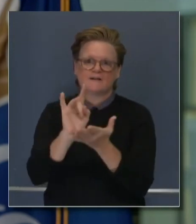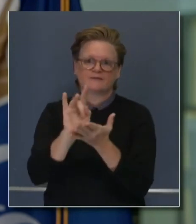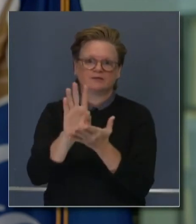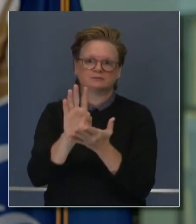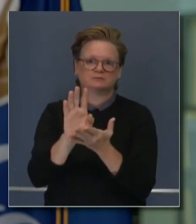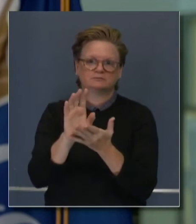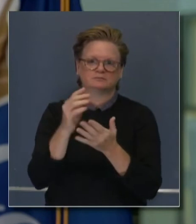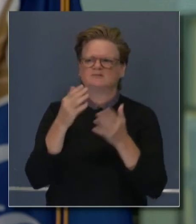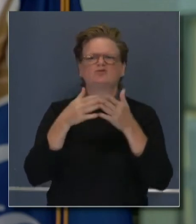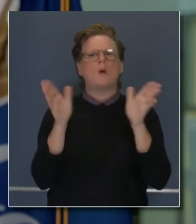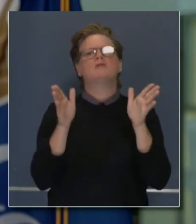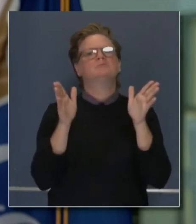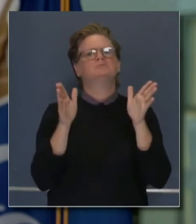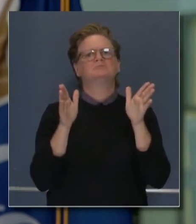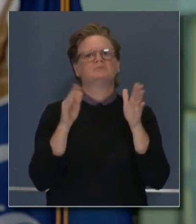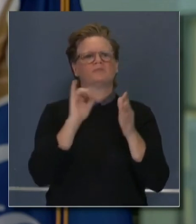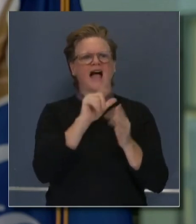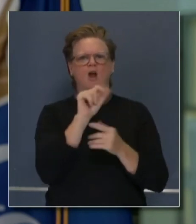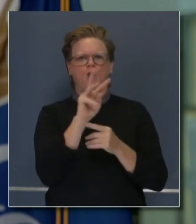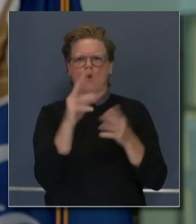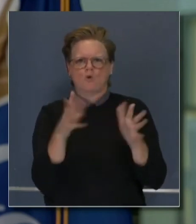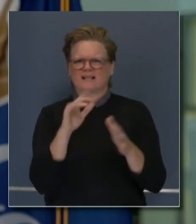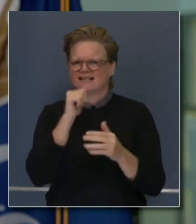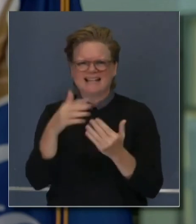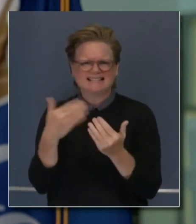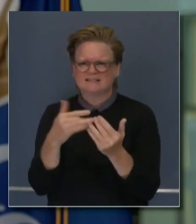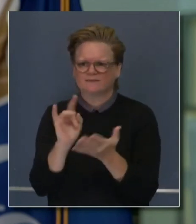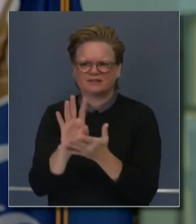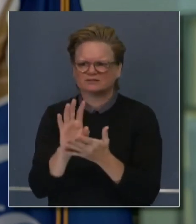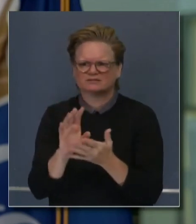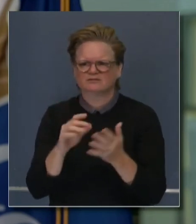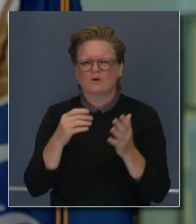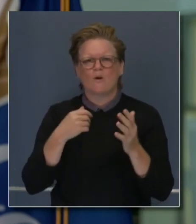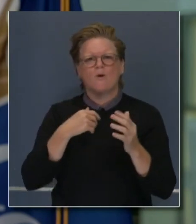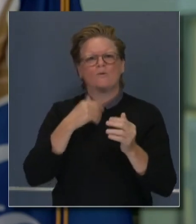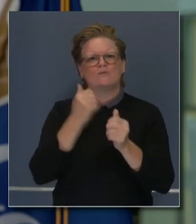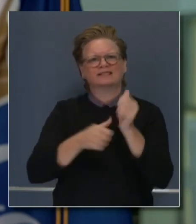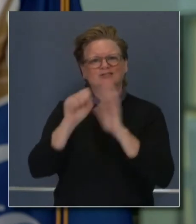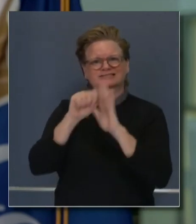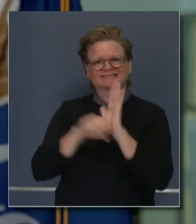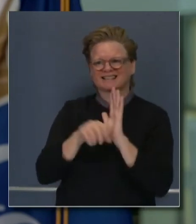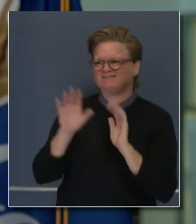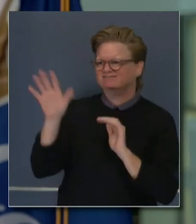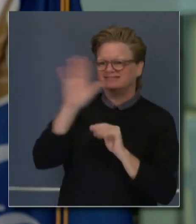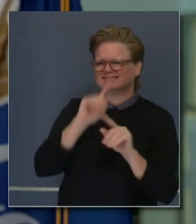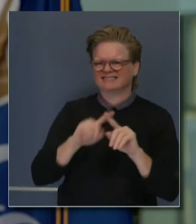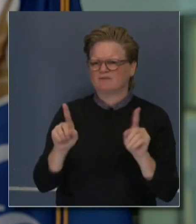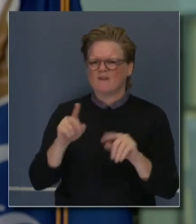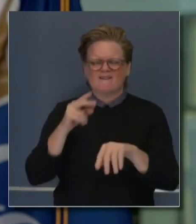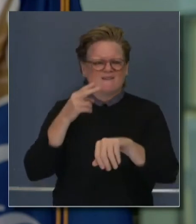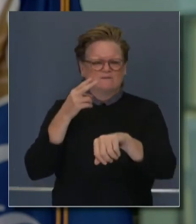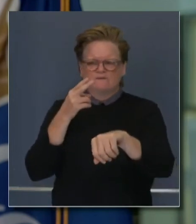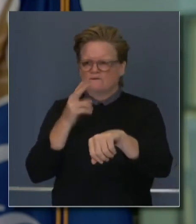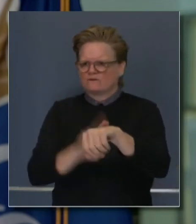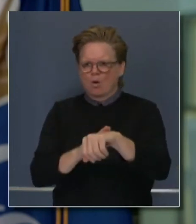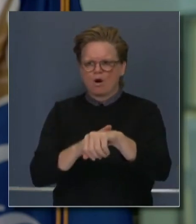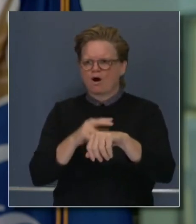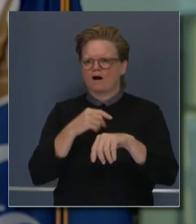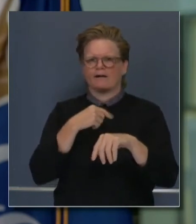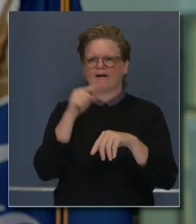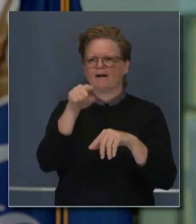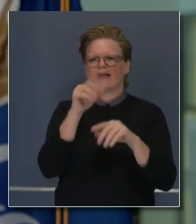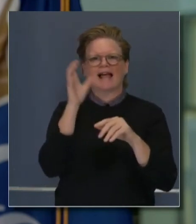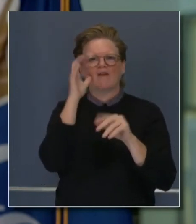think California truly is leading the way. Absolutely. You'll hear from some, not just representing tenants, I